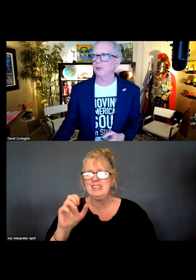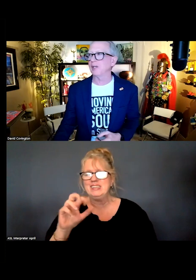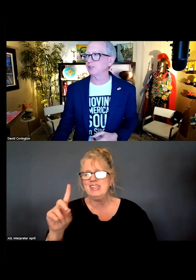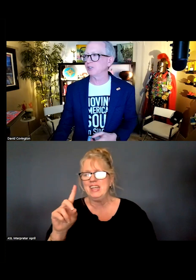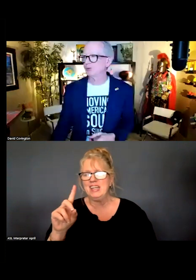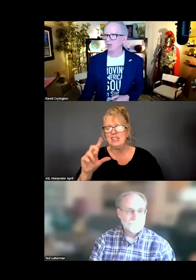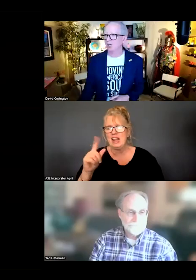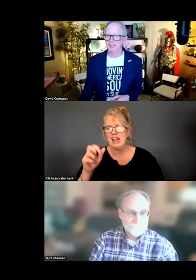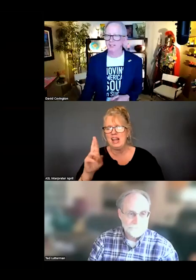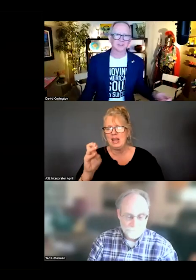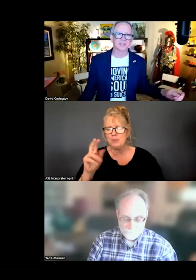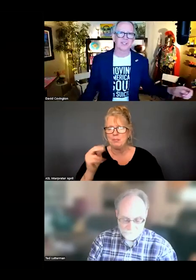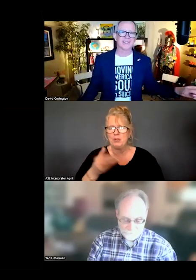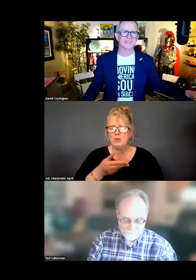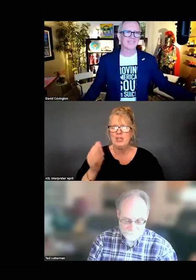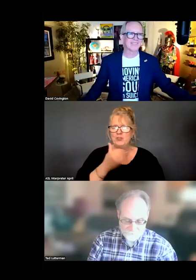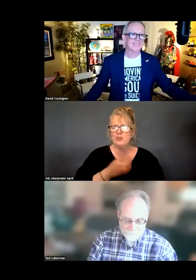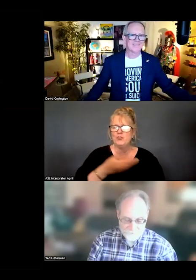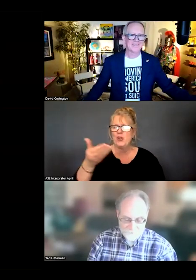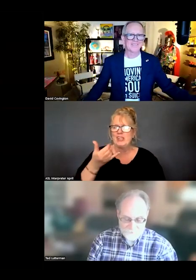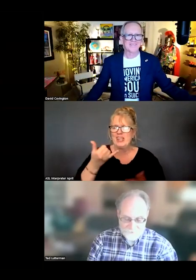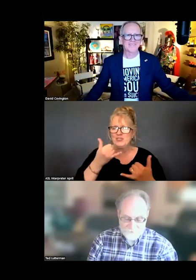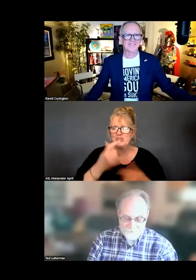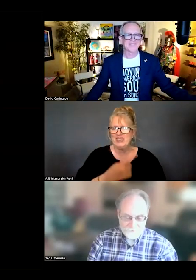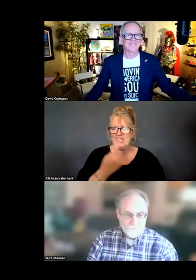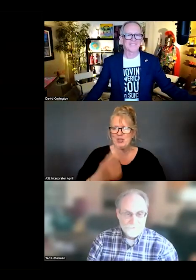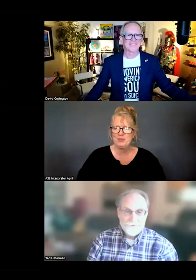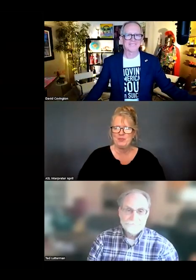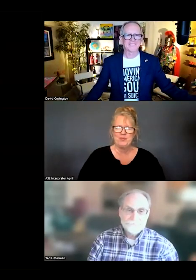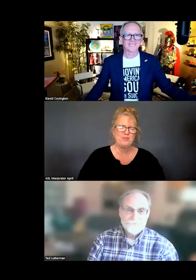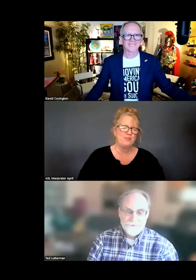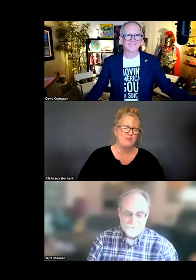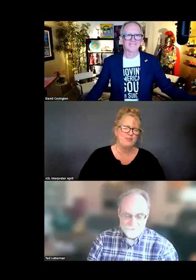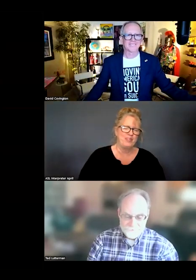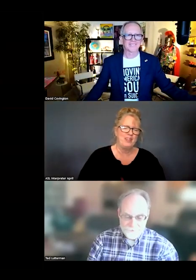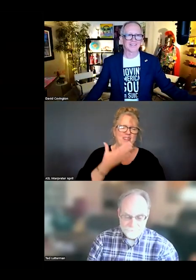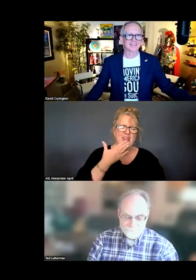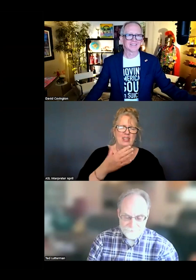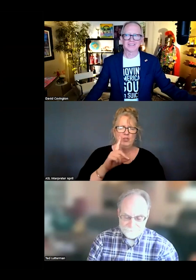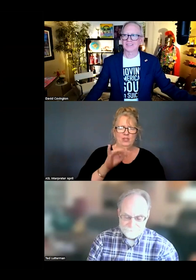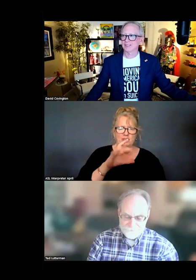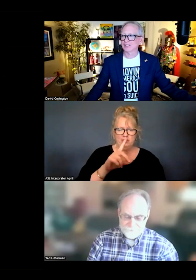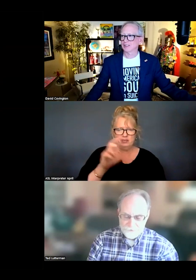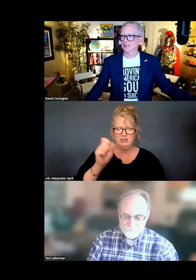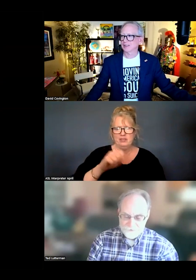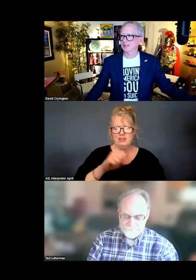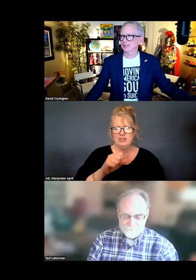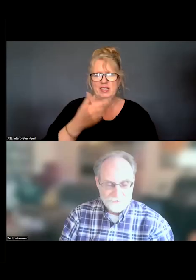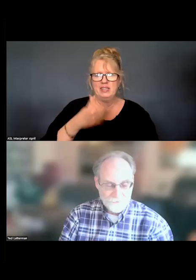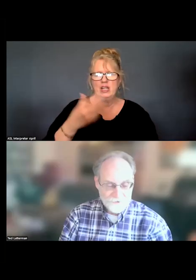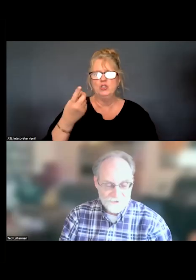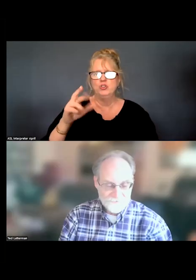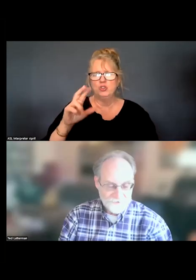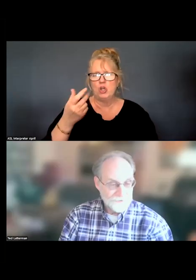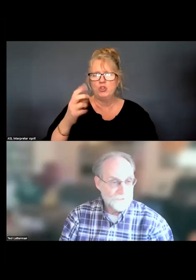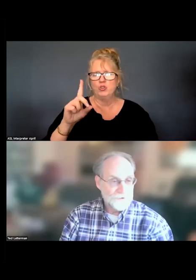going to introduce our guests for today. Thank you, David. Yeah, I'm Dr. Goldman asked me